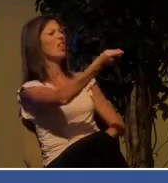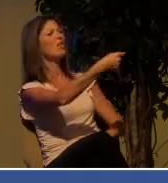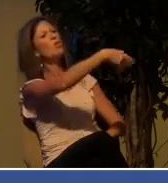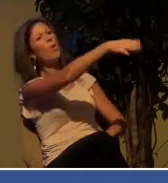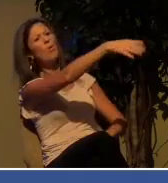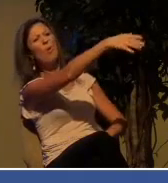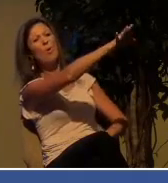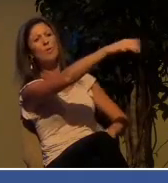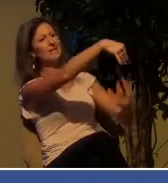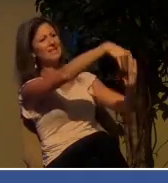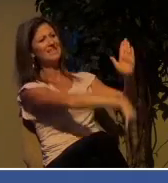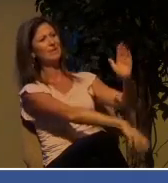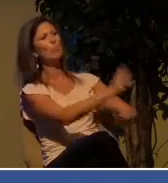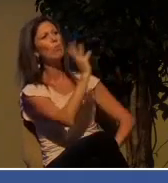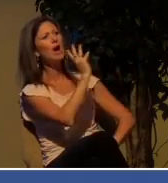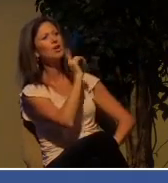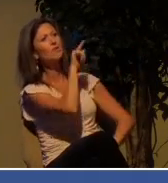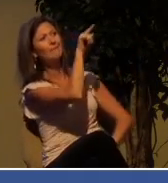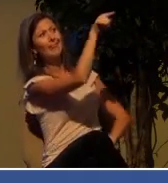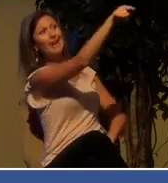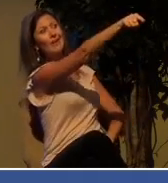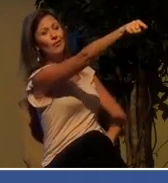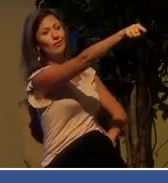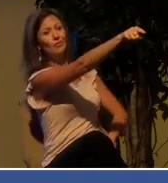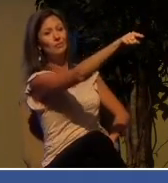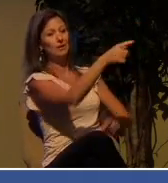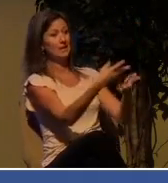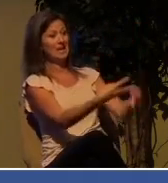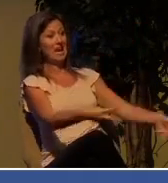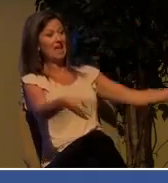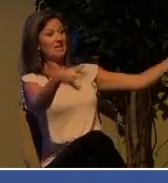deeper water and let your nets out.